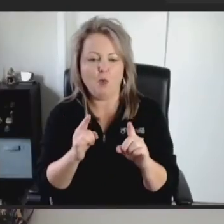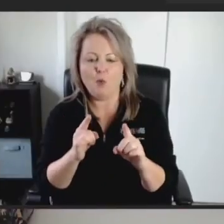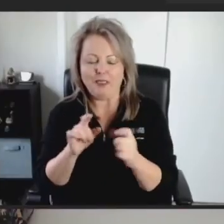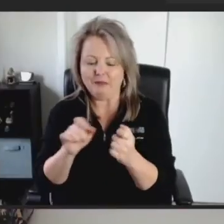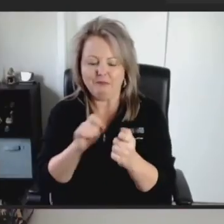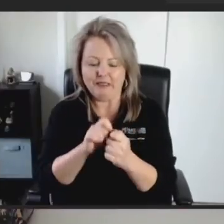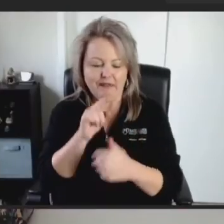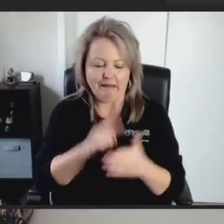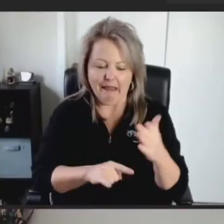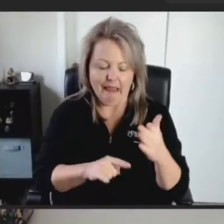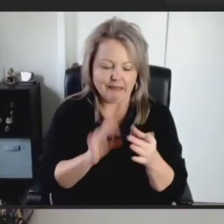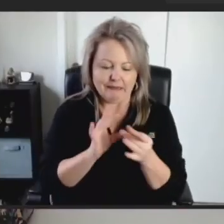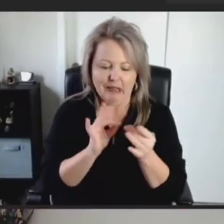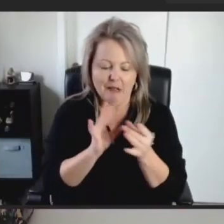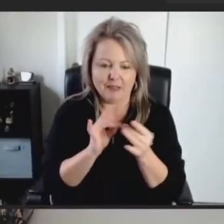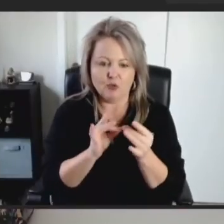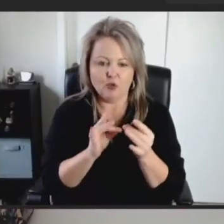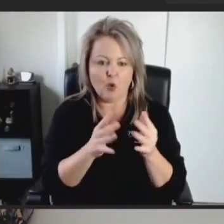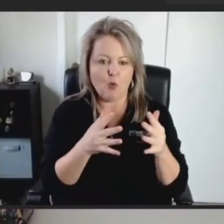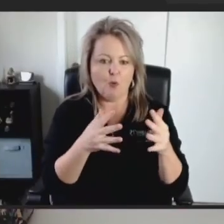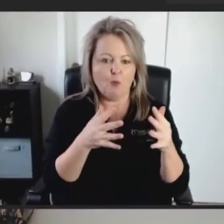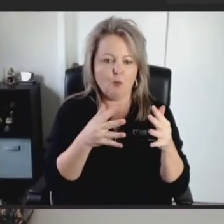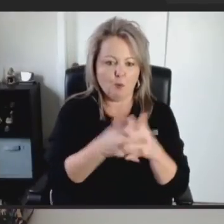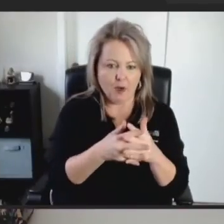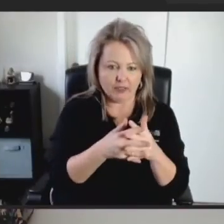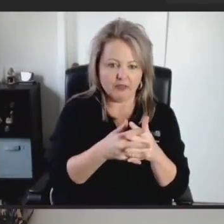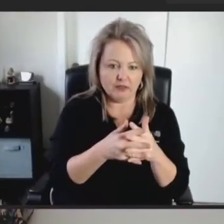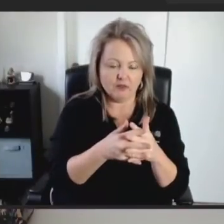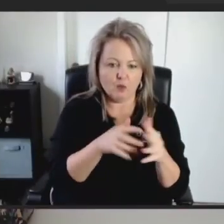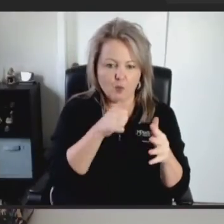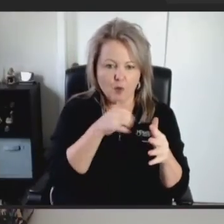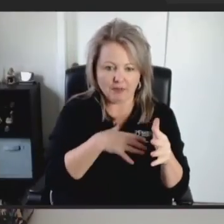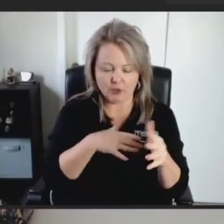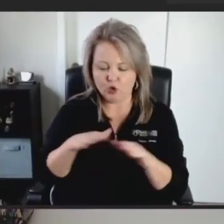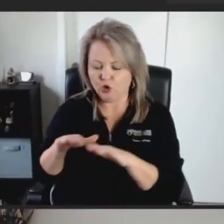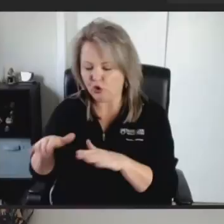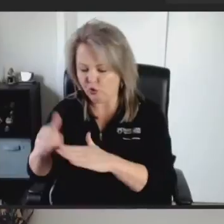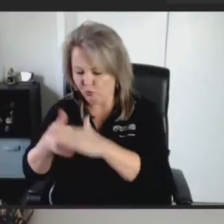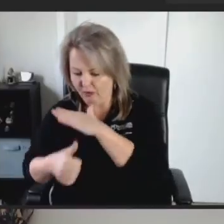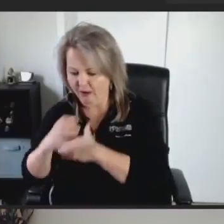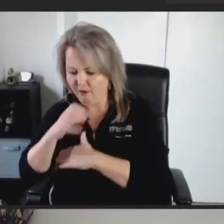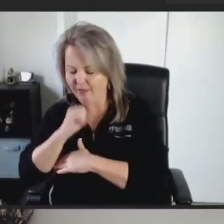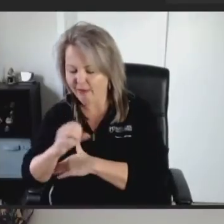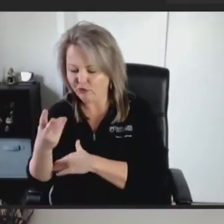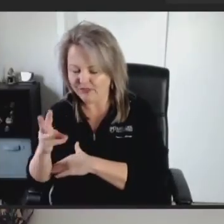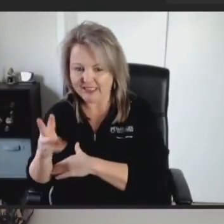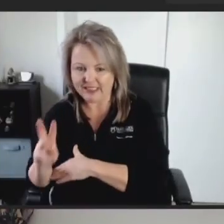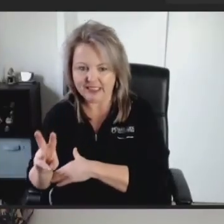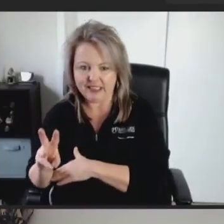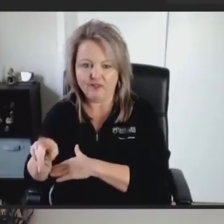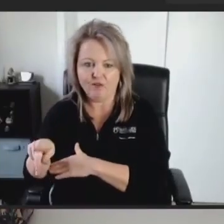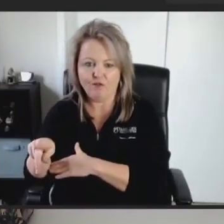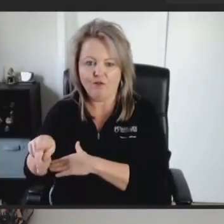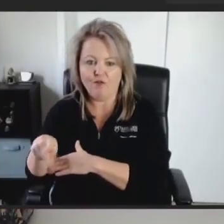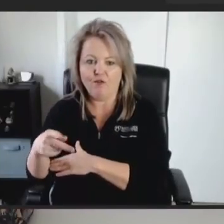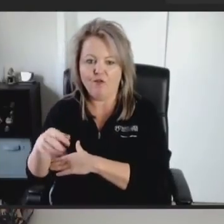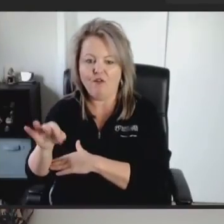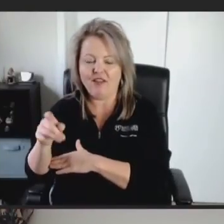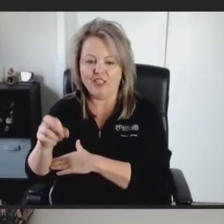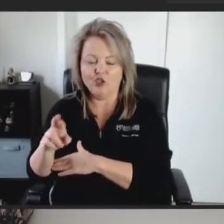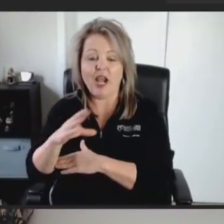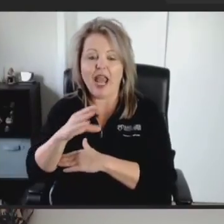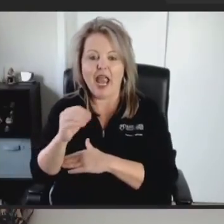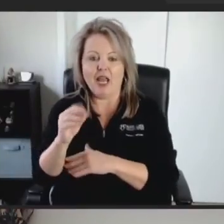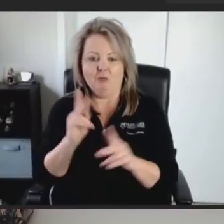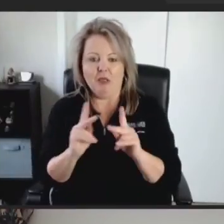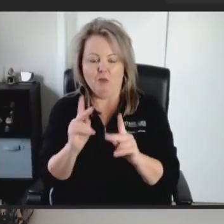So pregnant and lactating women, children under the age of 16 for the Pfizer vaccine, and immunocompromised.